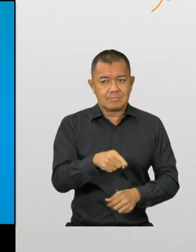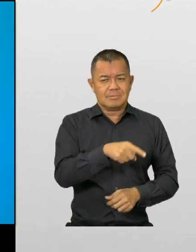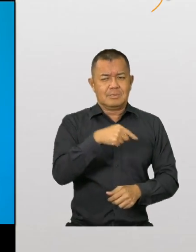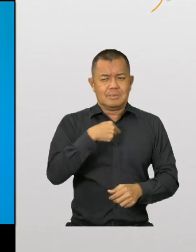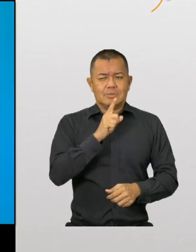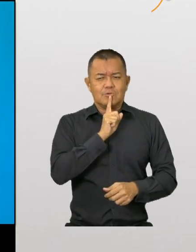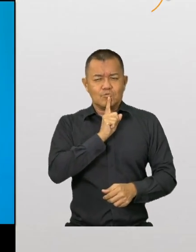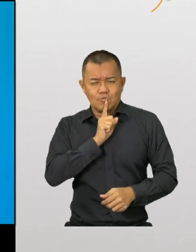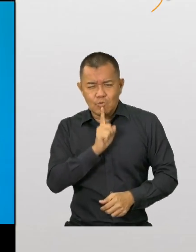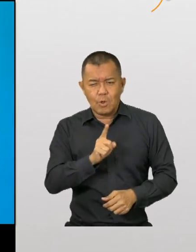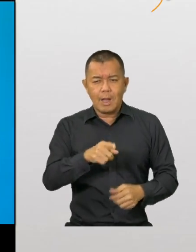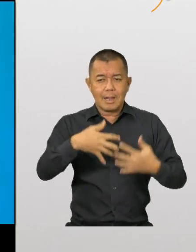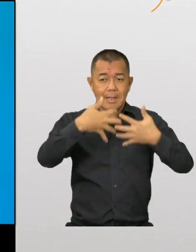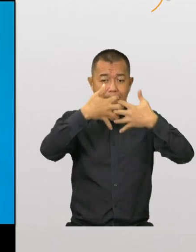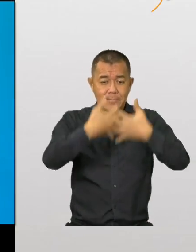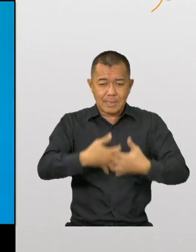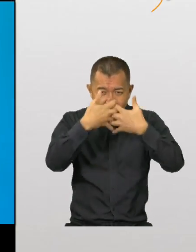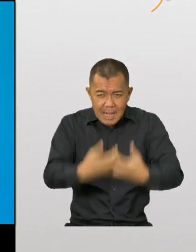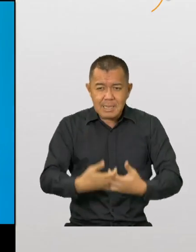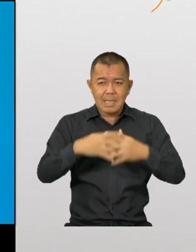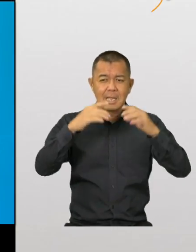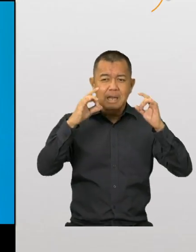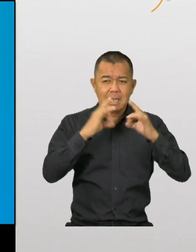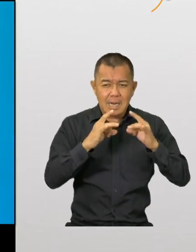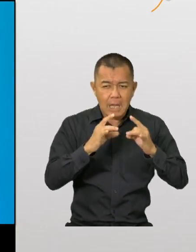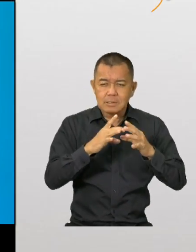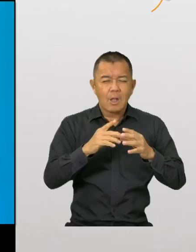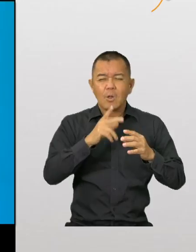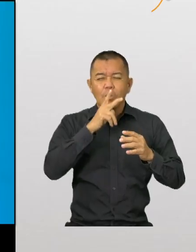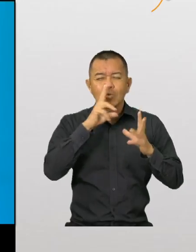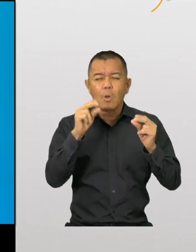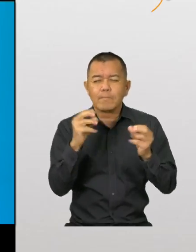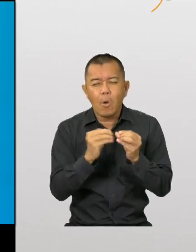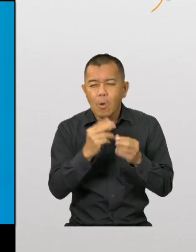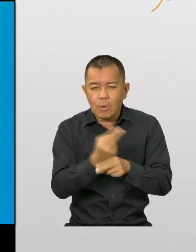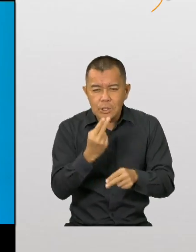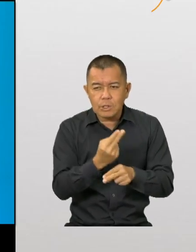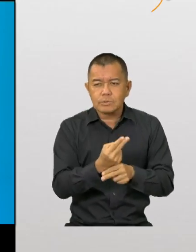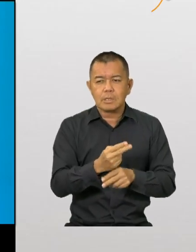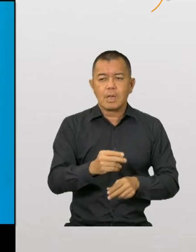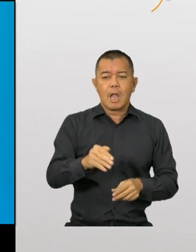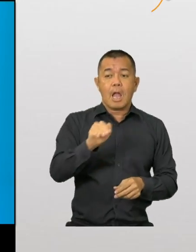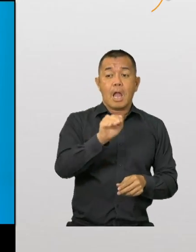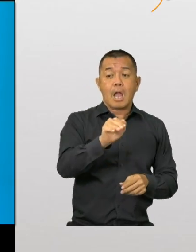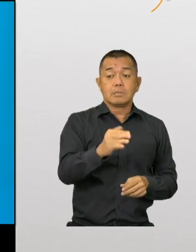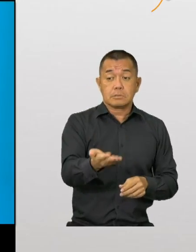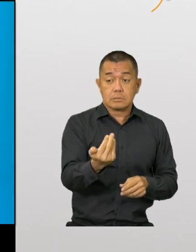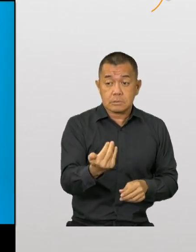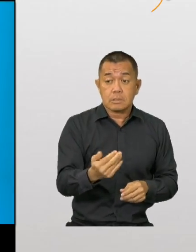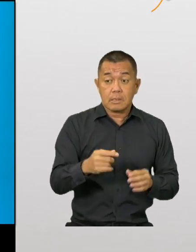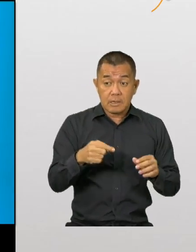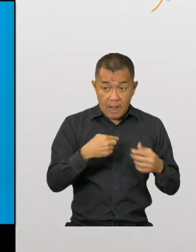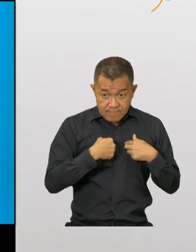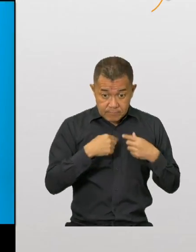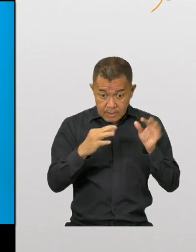obsolete. The concrete will have deteriorated in our tropical climate, and even if we could fix all that, the recurrent